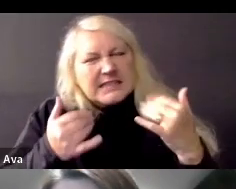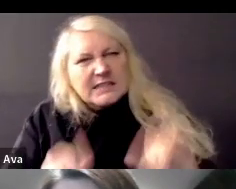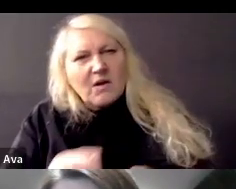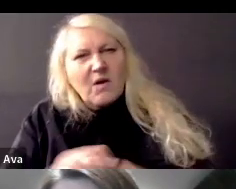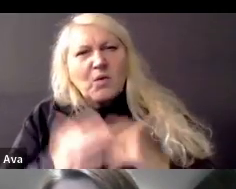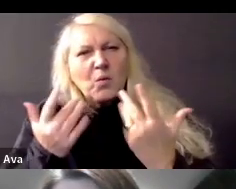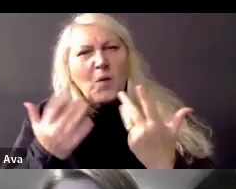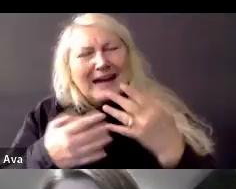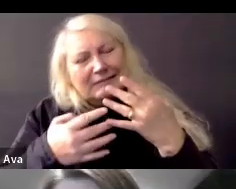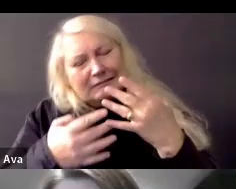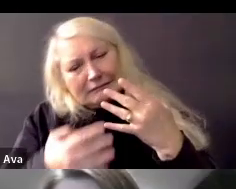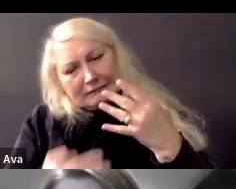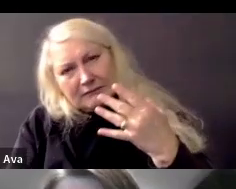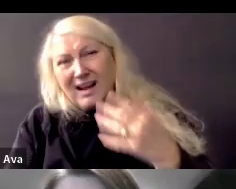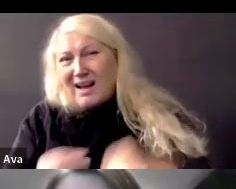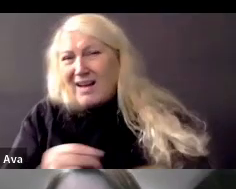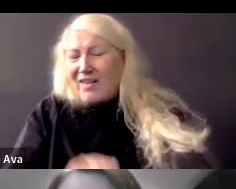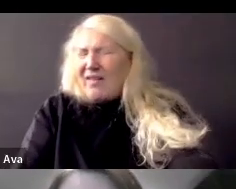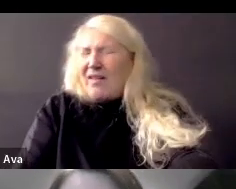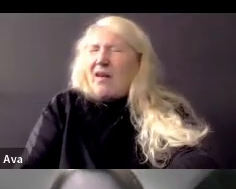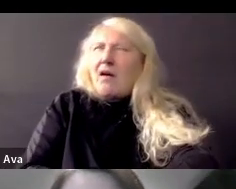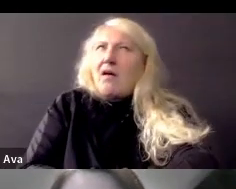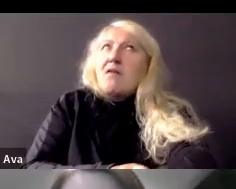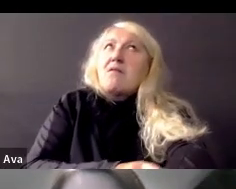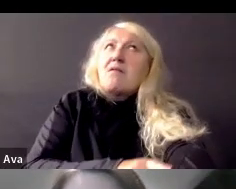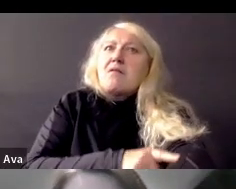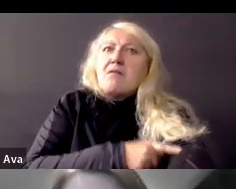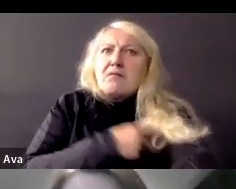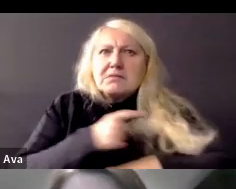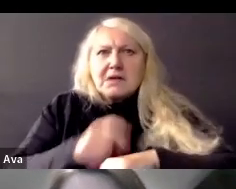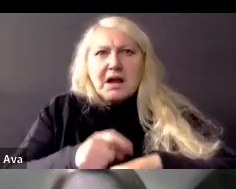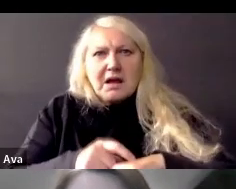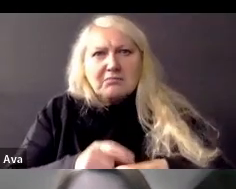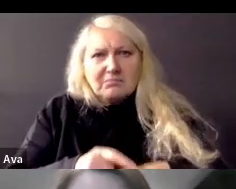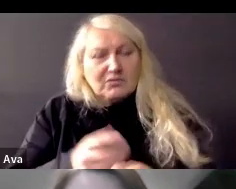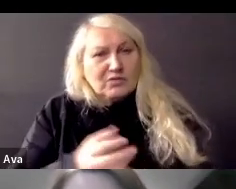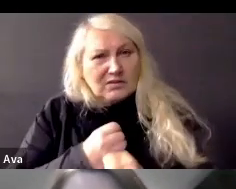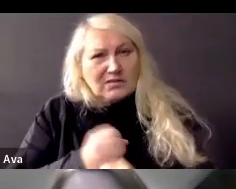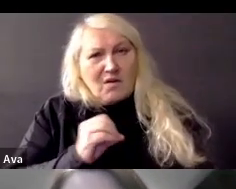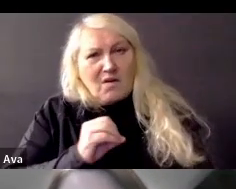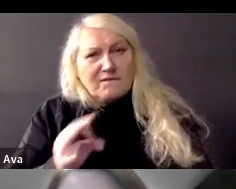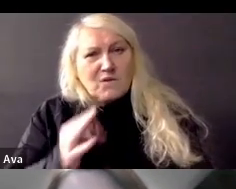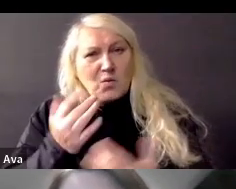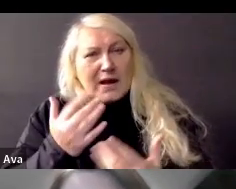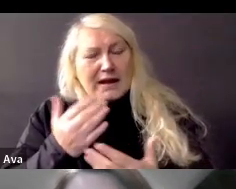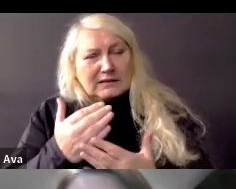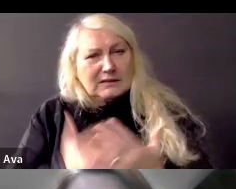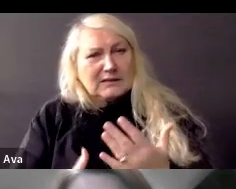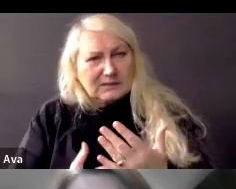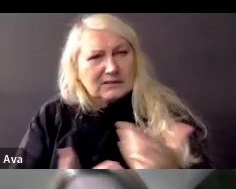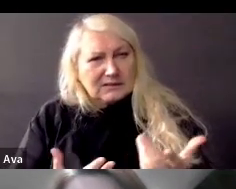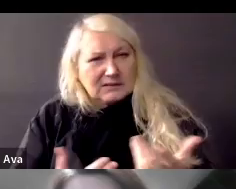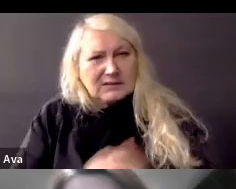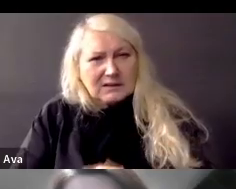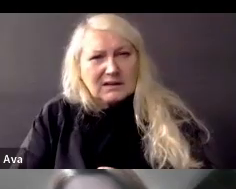those are long, and that takes a lot of time to get off the wait list for